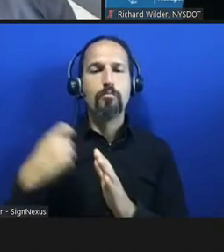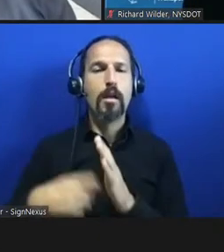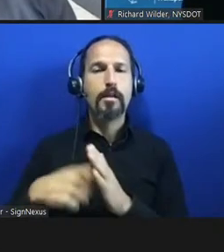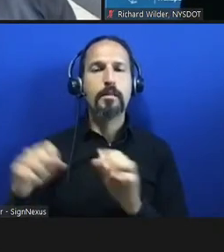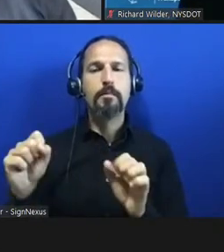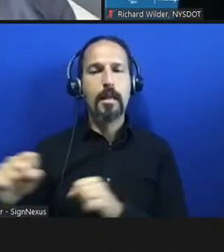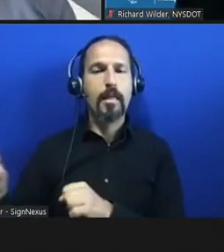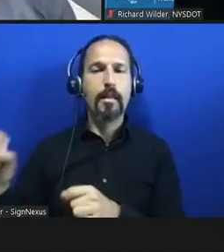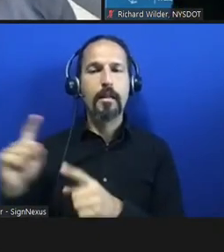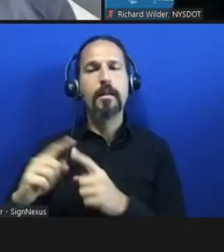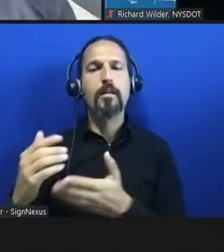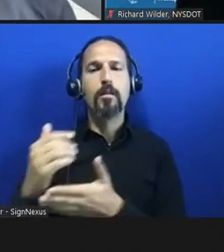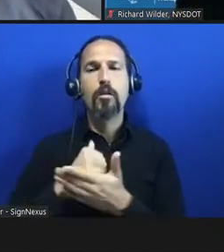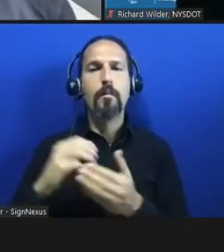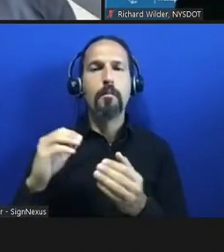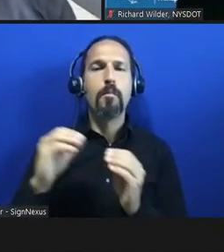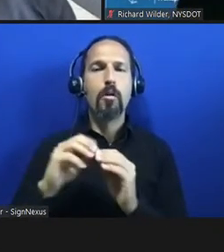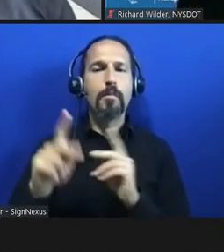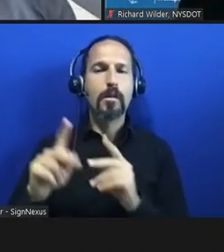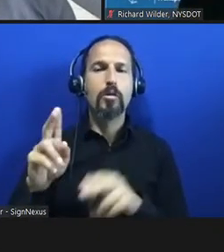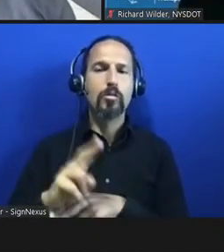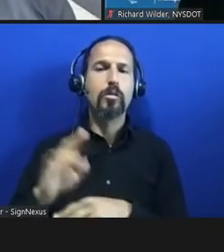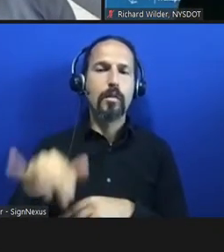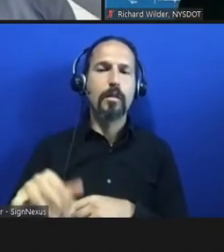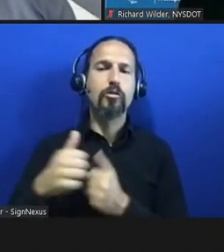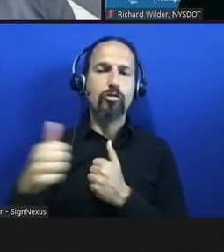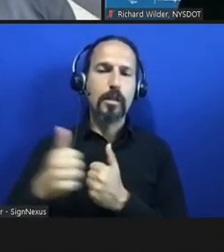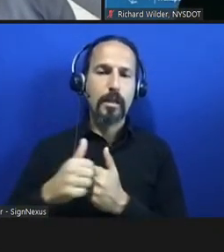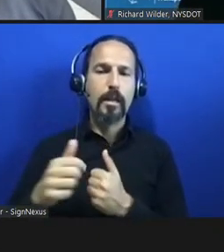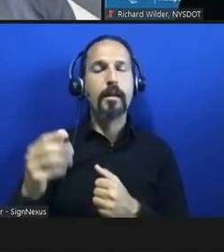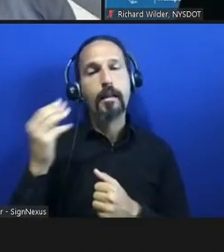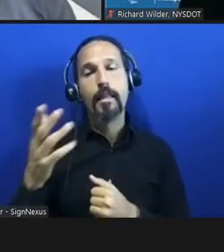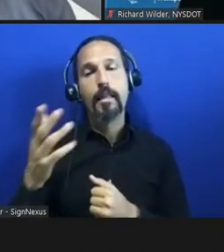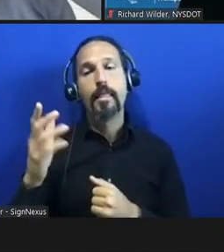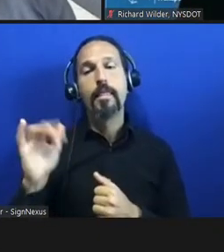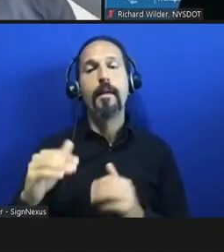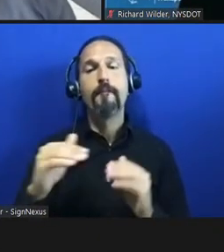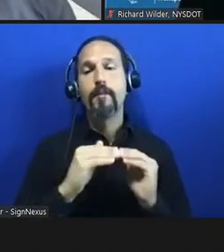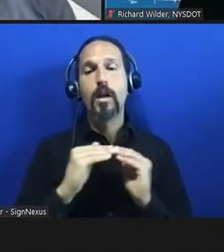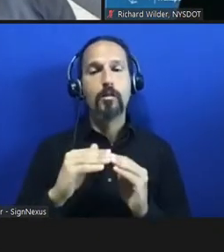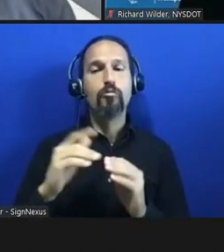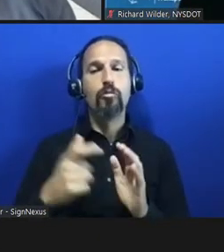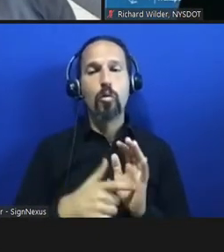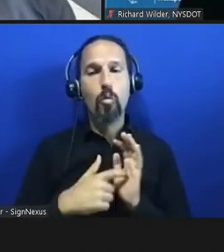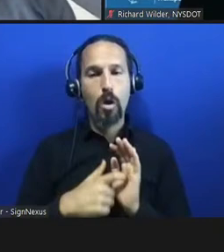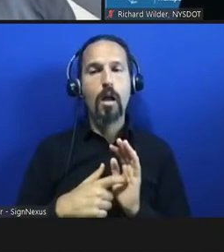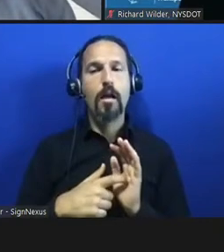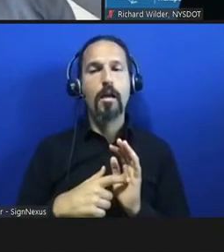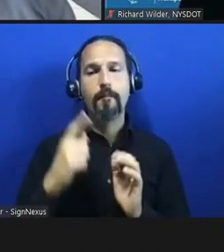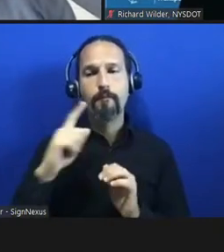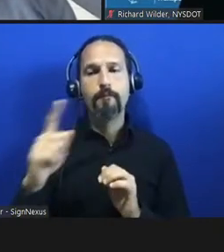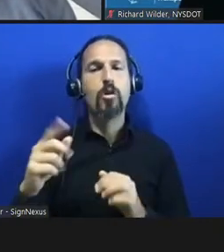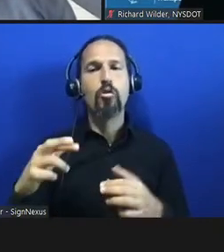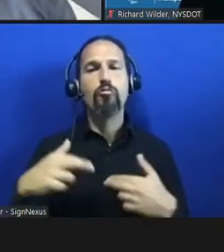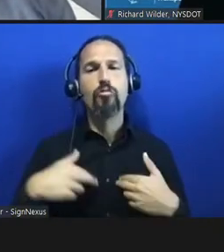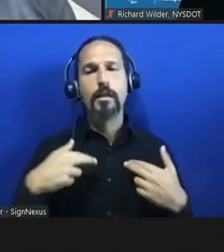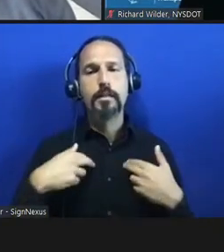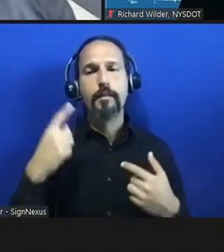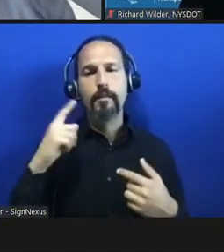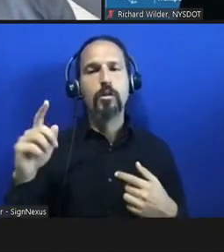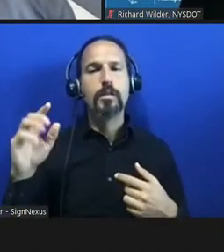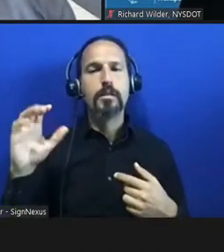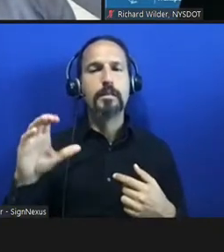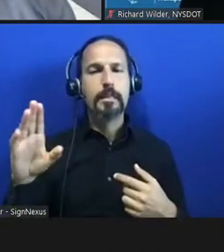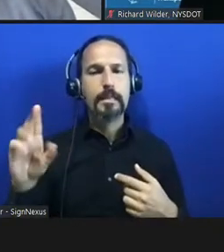to get more people to use mass transit clearly fairness requires exemptions for residents of the CBD